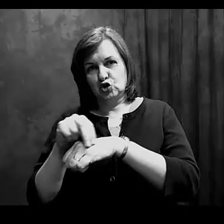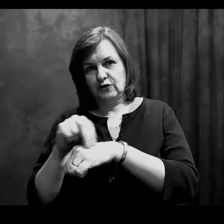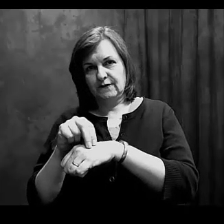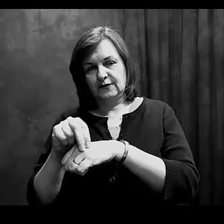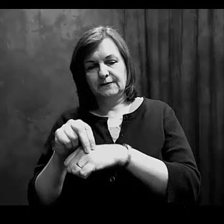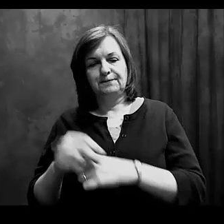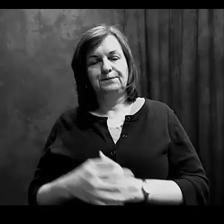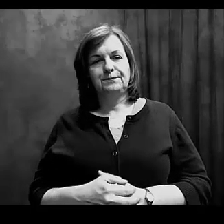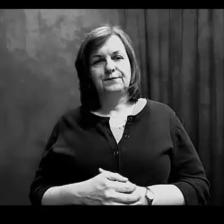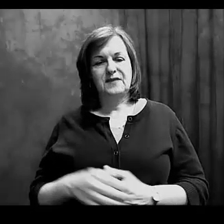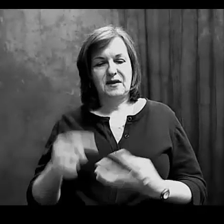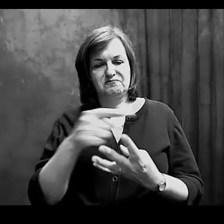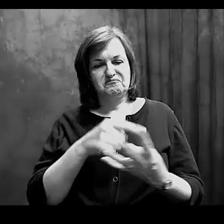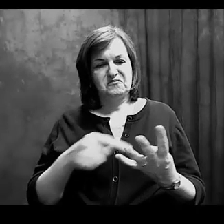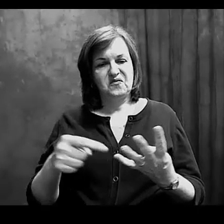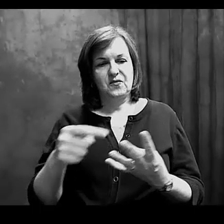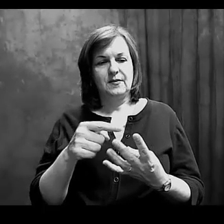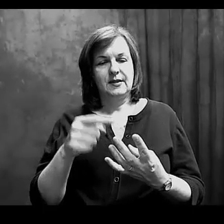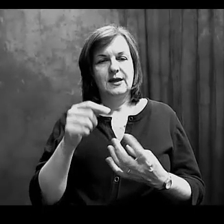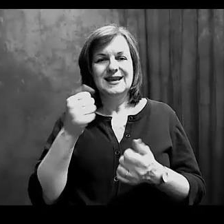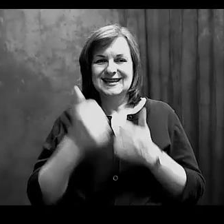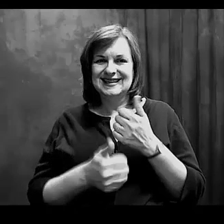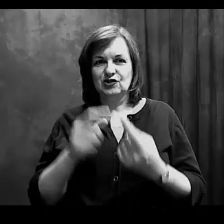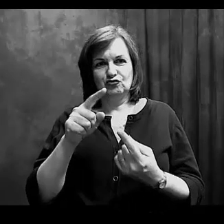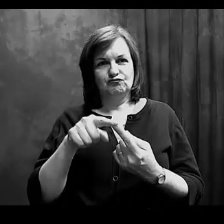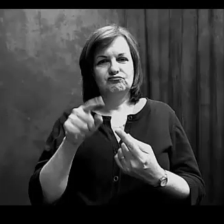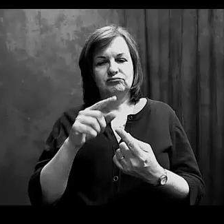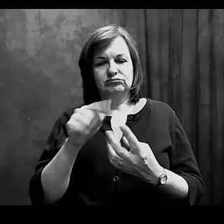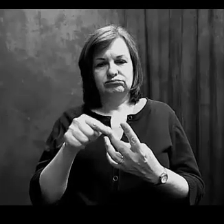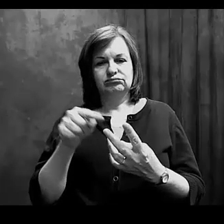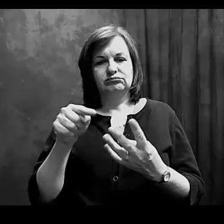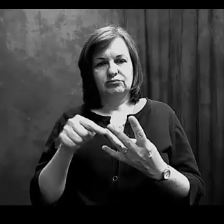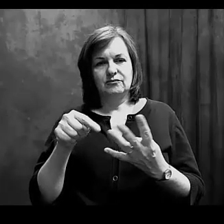These are all, remember, similar types of cells